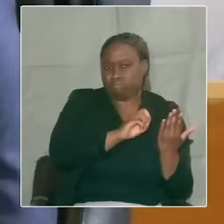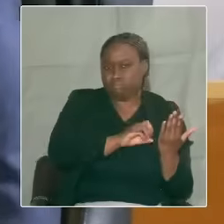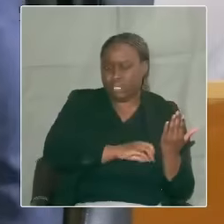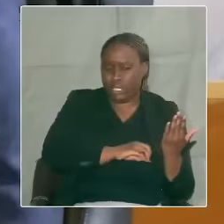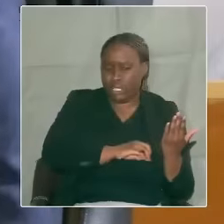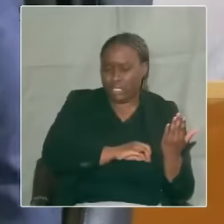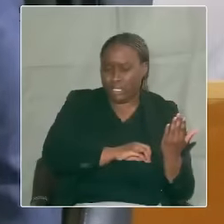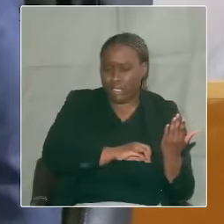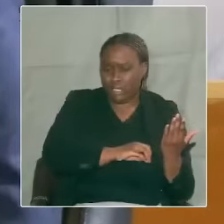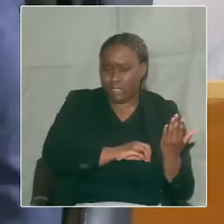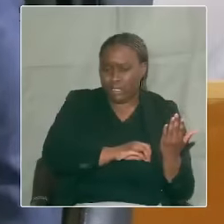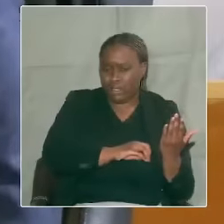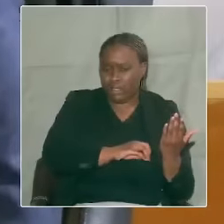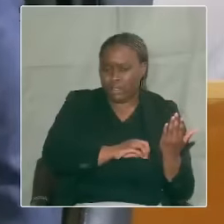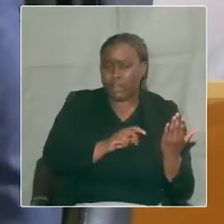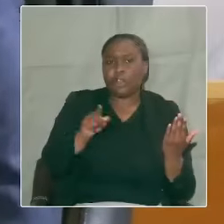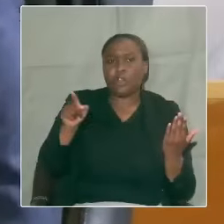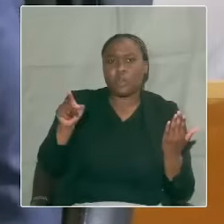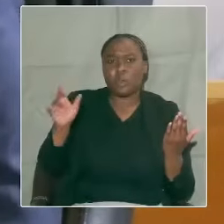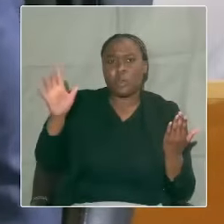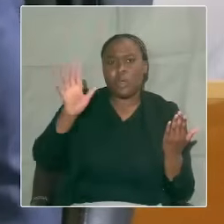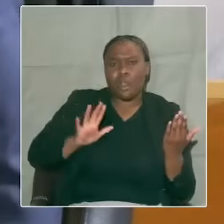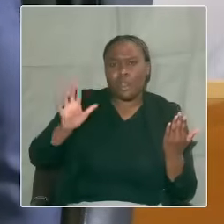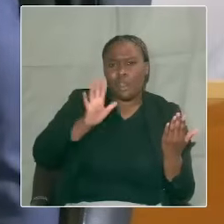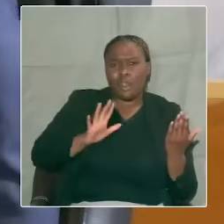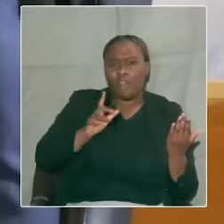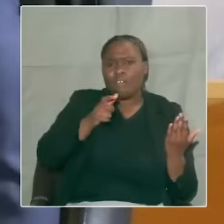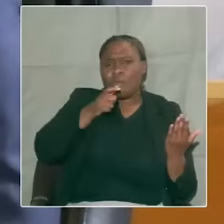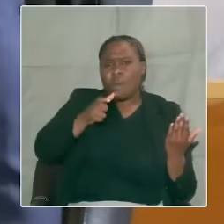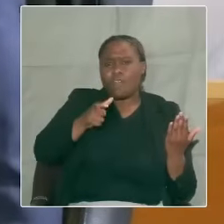regarding head to the fact that you said finalized